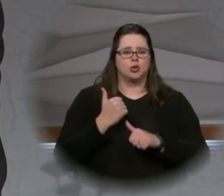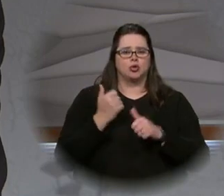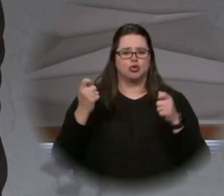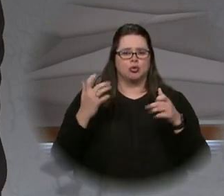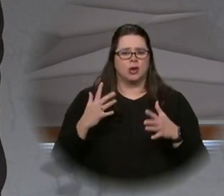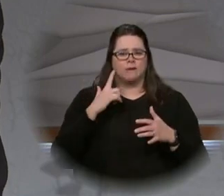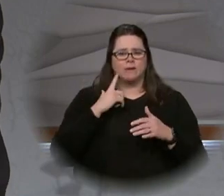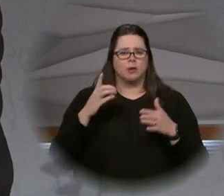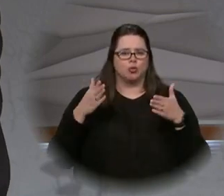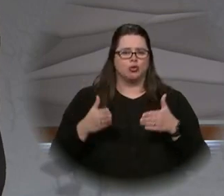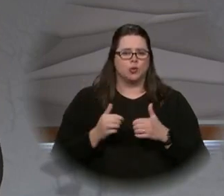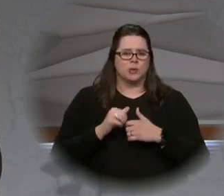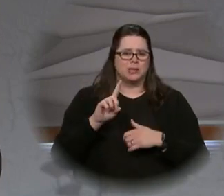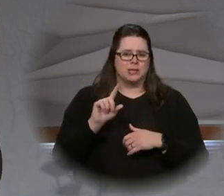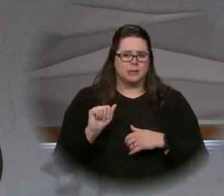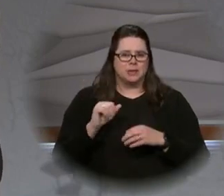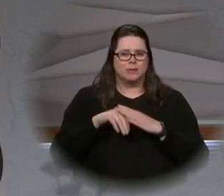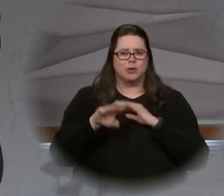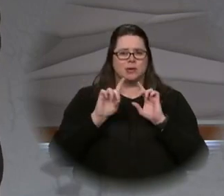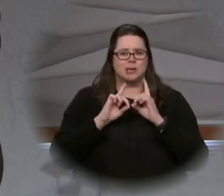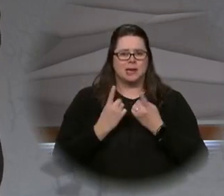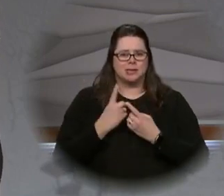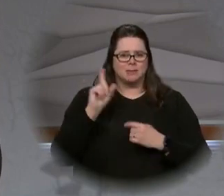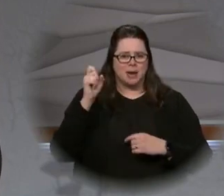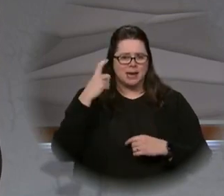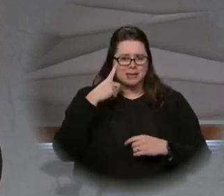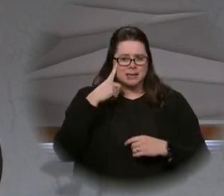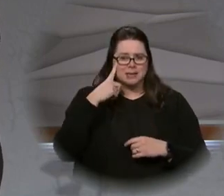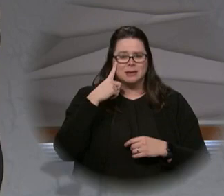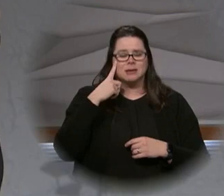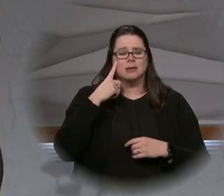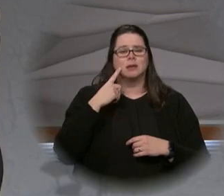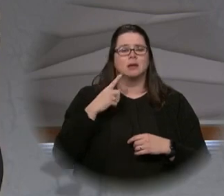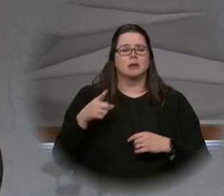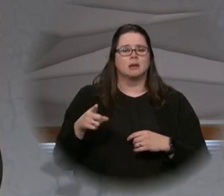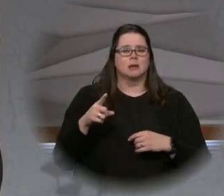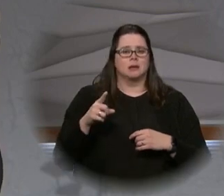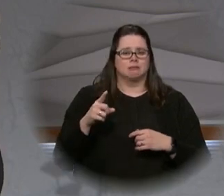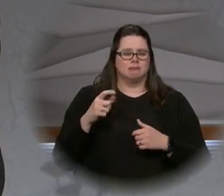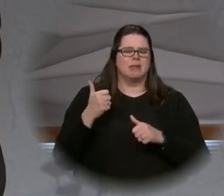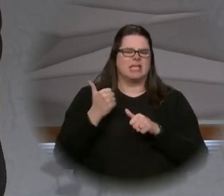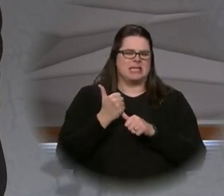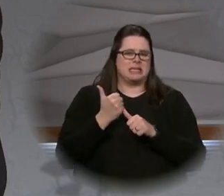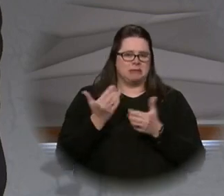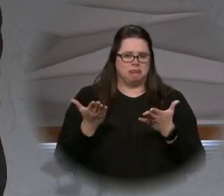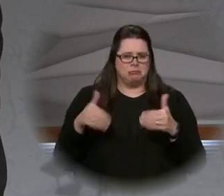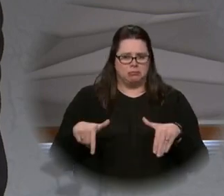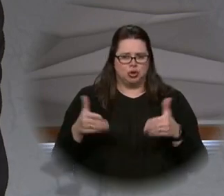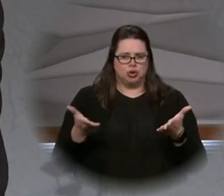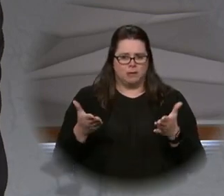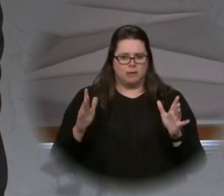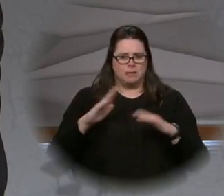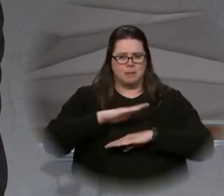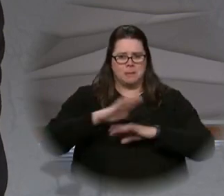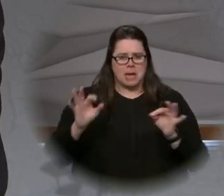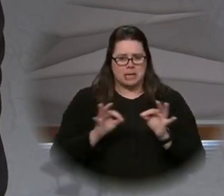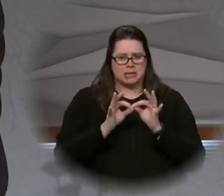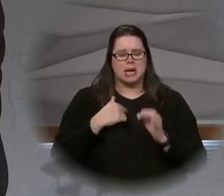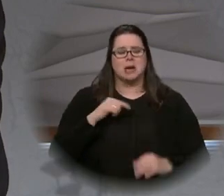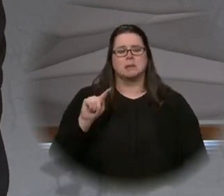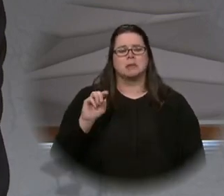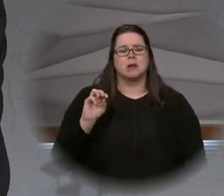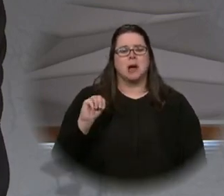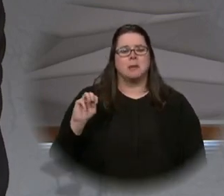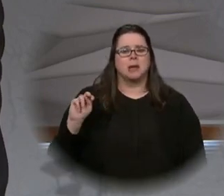Apostolate for Persons with Disabilities of the Diocese of Madison, assisted at the altar. I am Tom Nelson